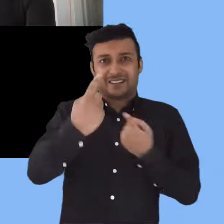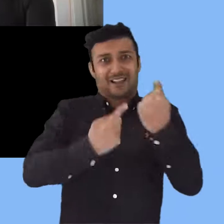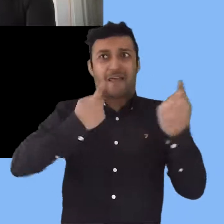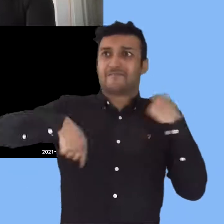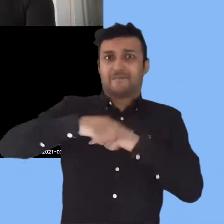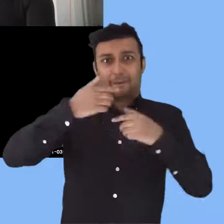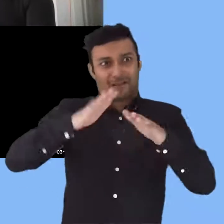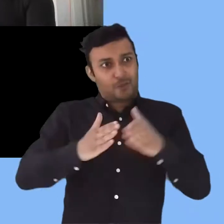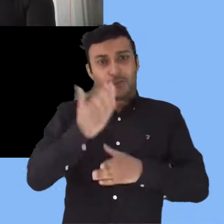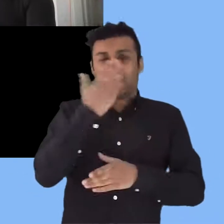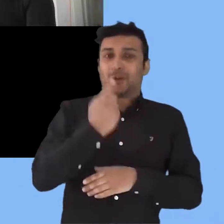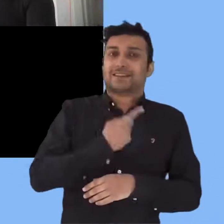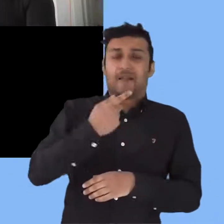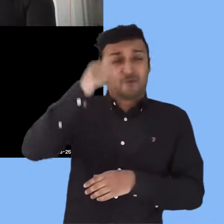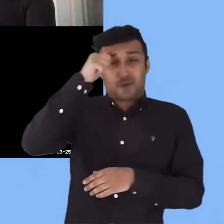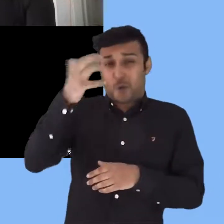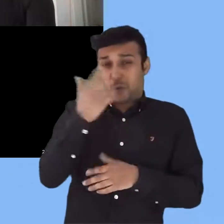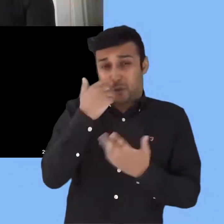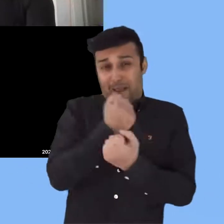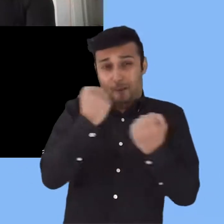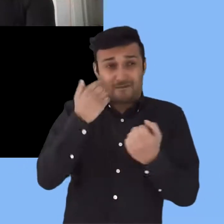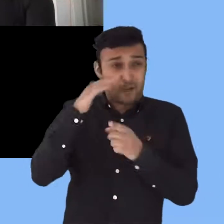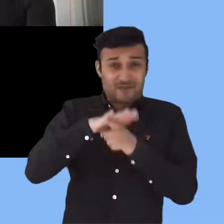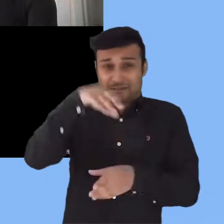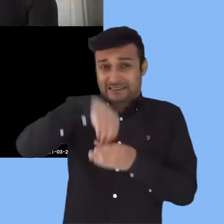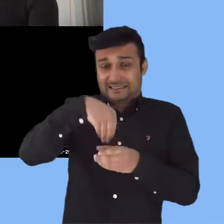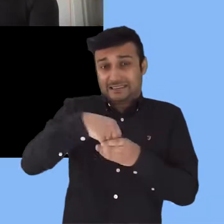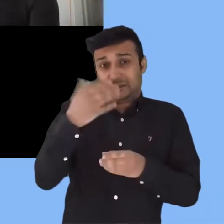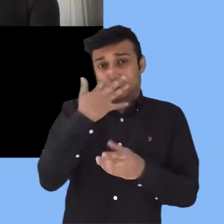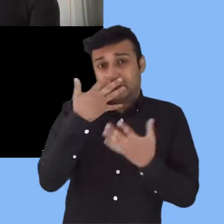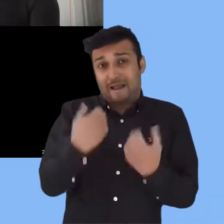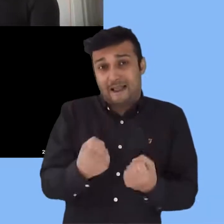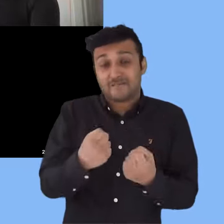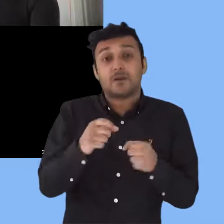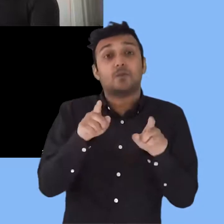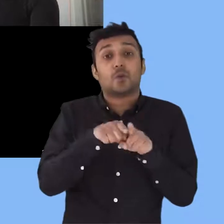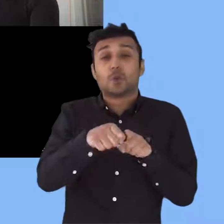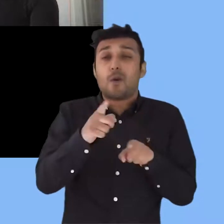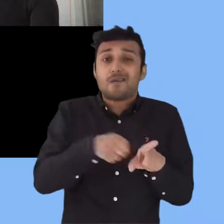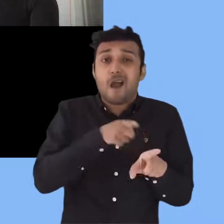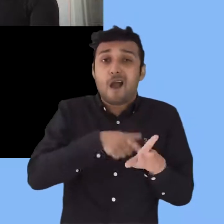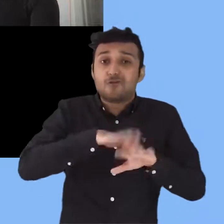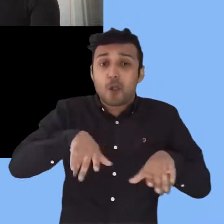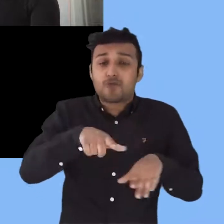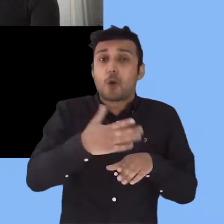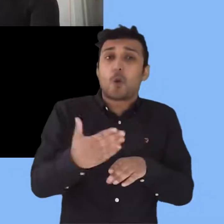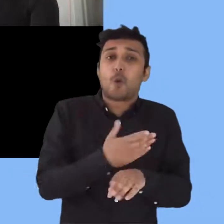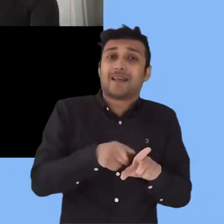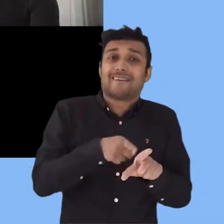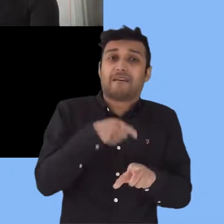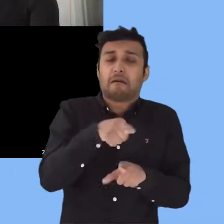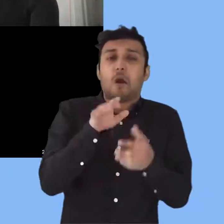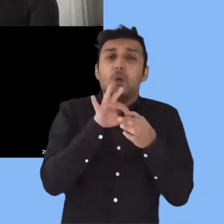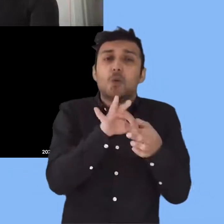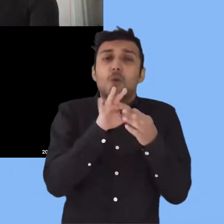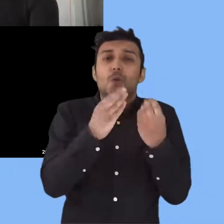settings. The early years is a really good opportunity. I think we're also a lot closer with our parents in earlier settings. We tend to talk to them a